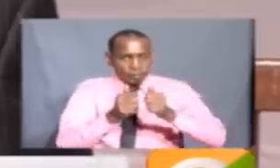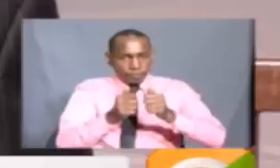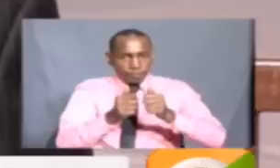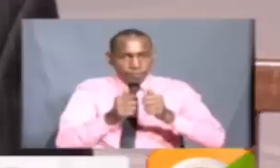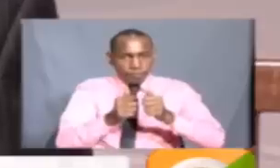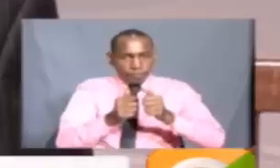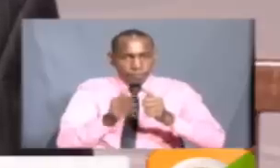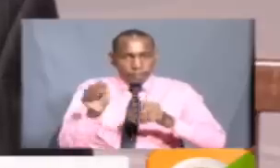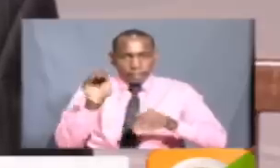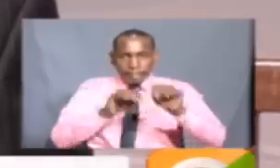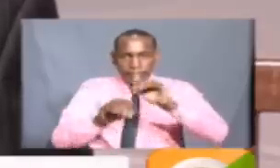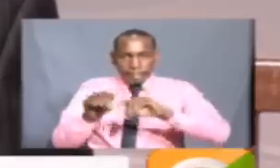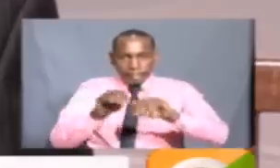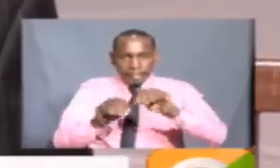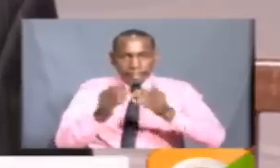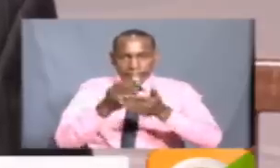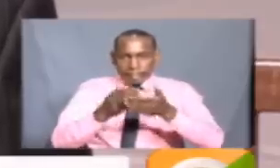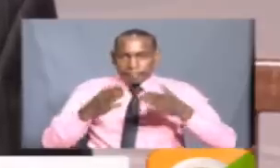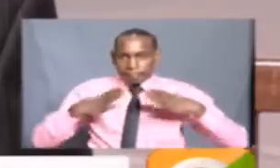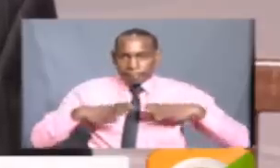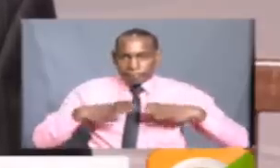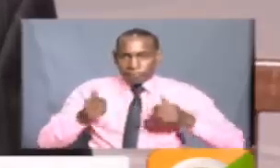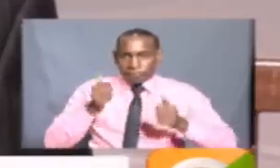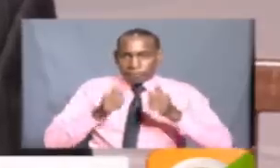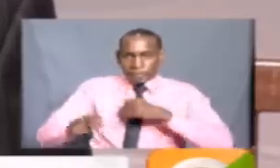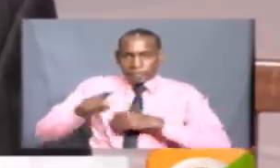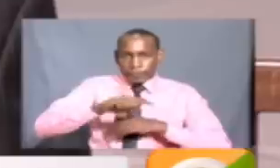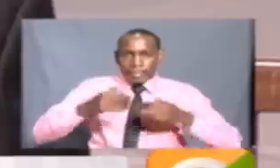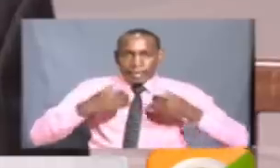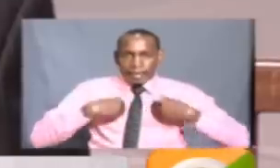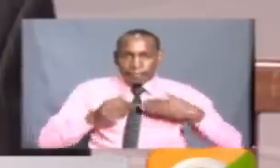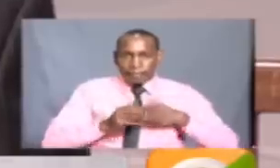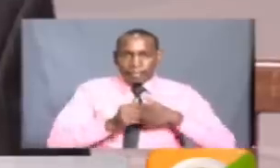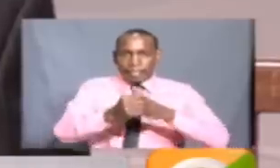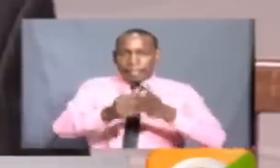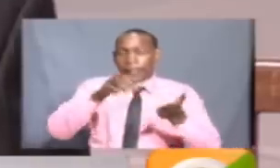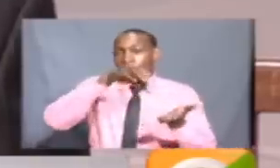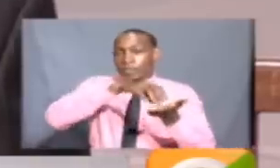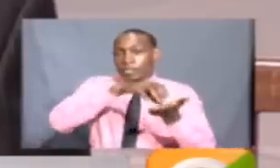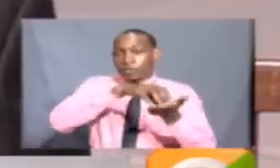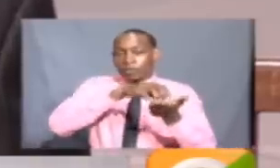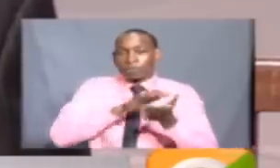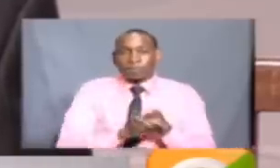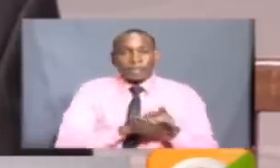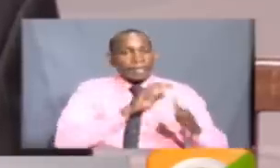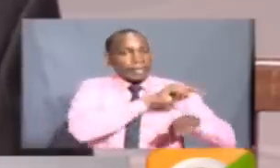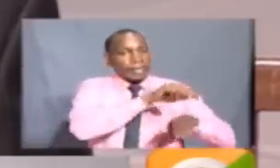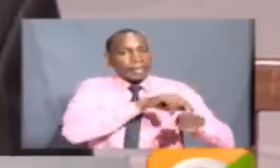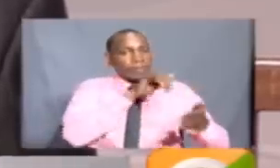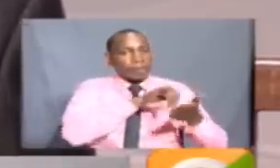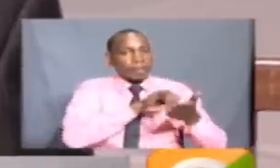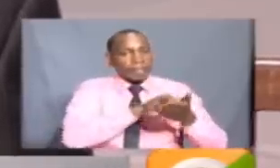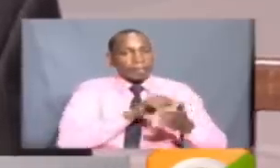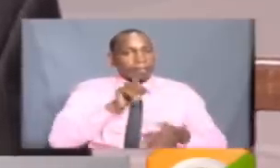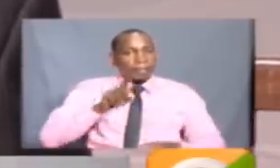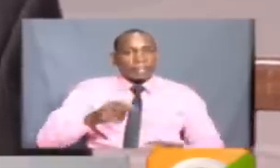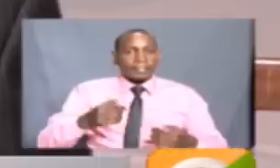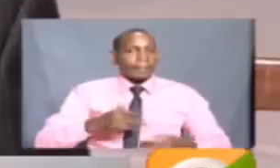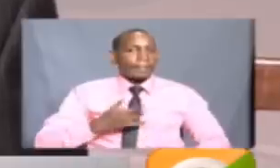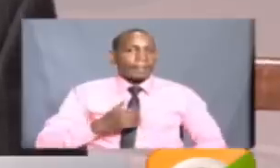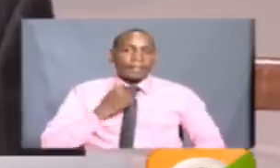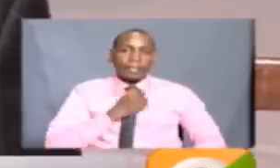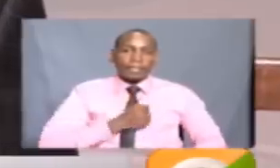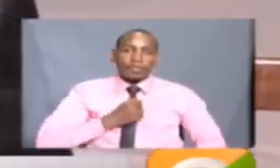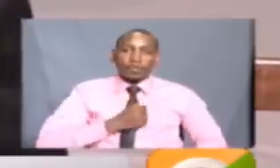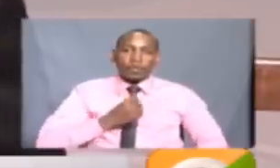some of the kinds of people that we have in leadership positions is a nation that must be pitied. You